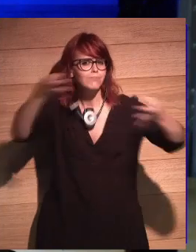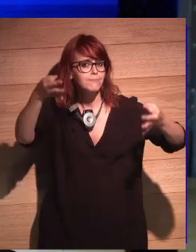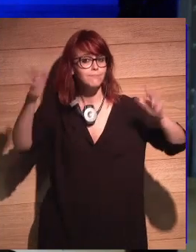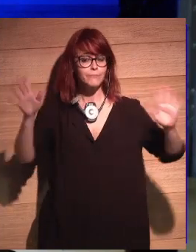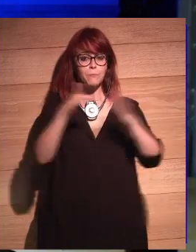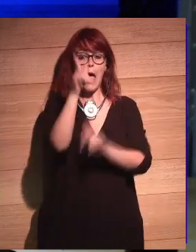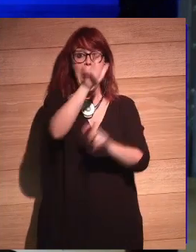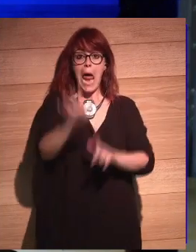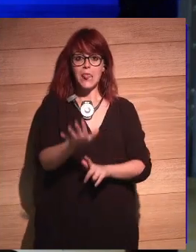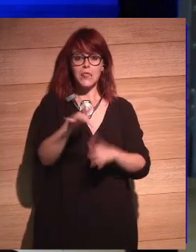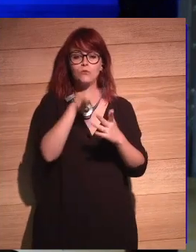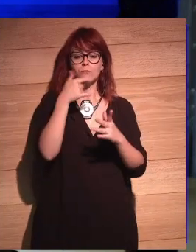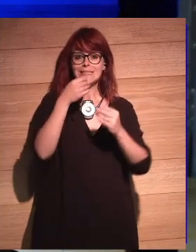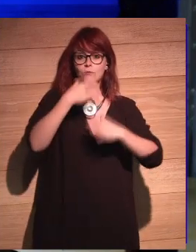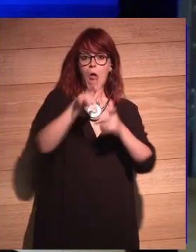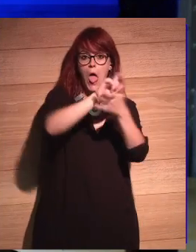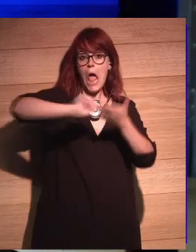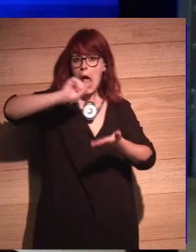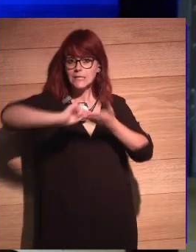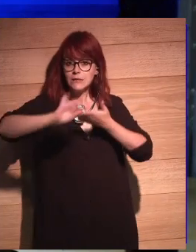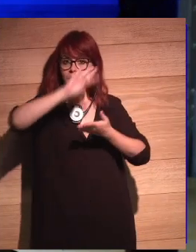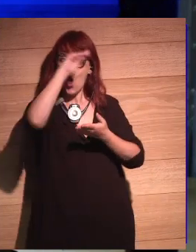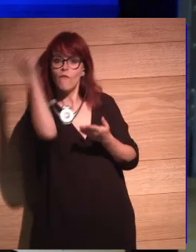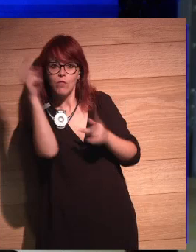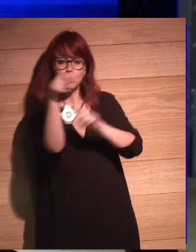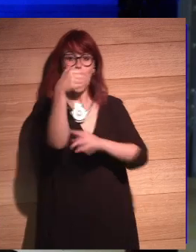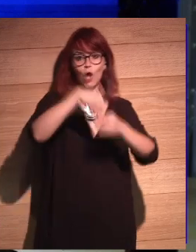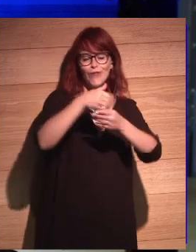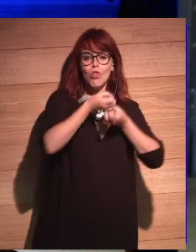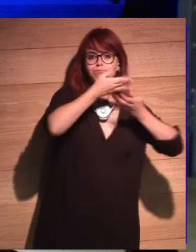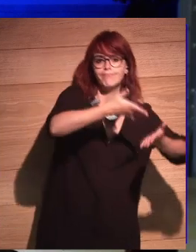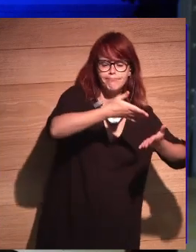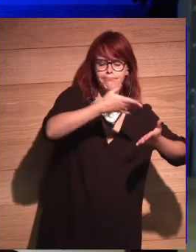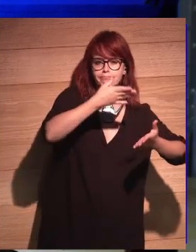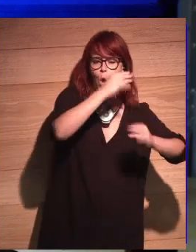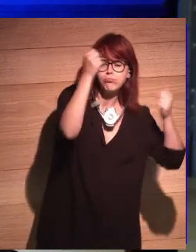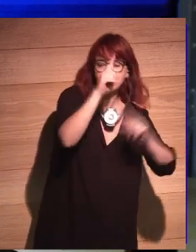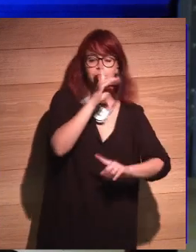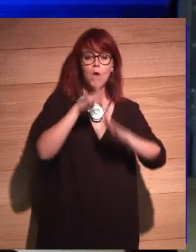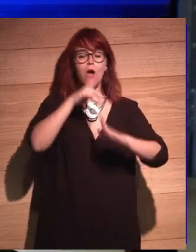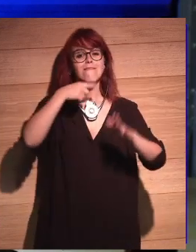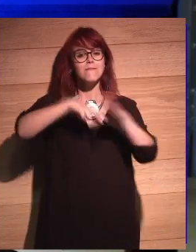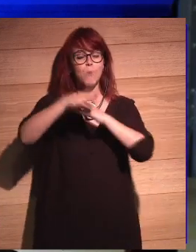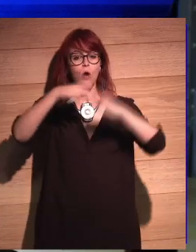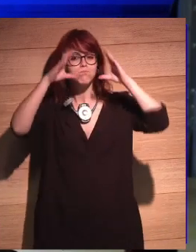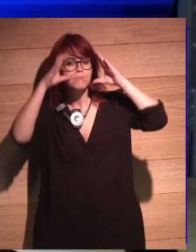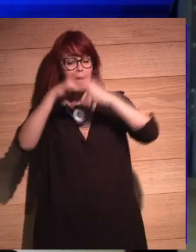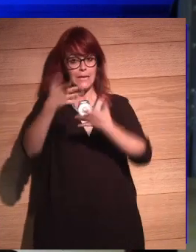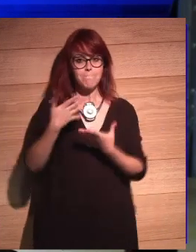and the written word. So I do believe that immersive media is for more than one